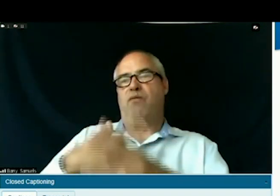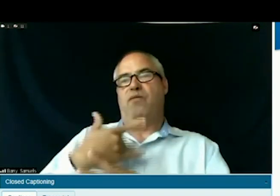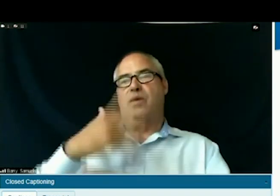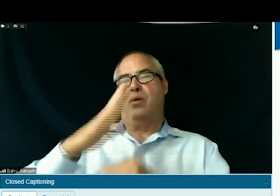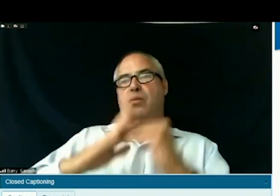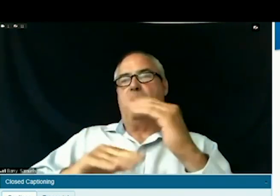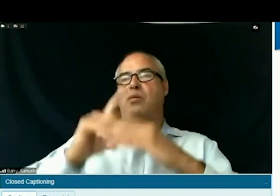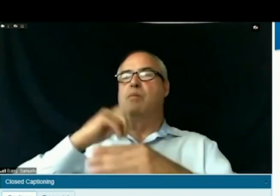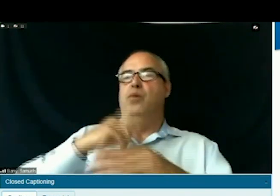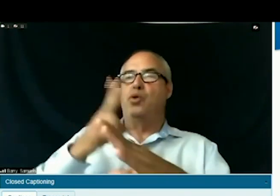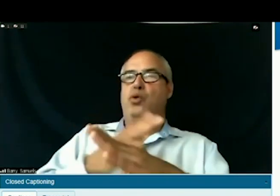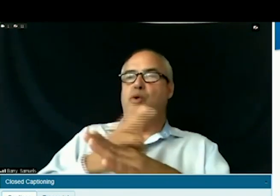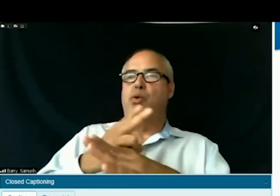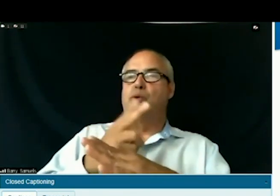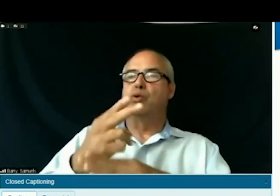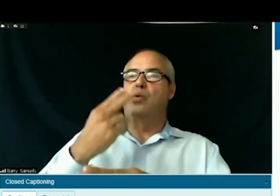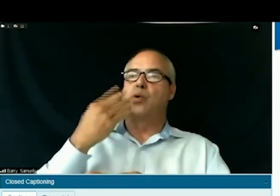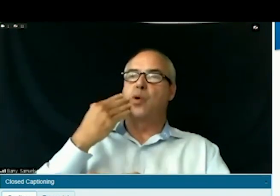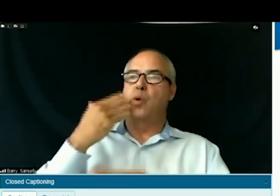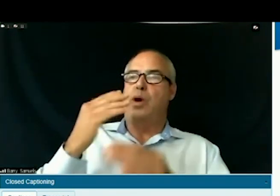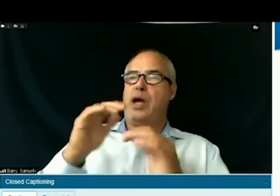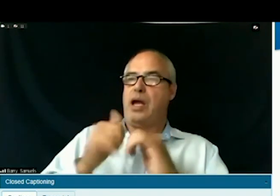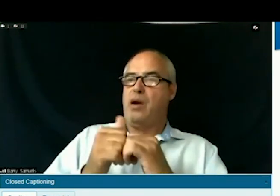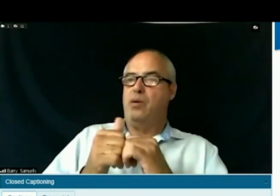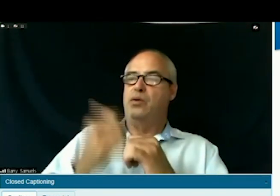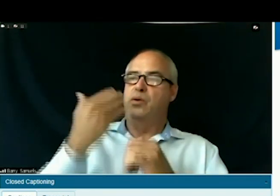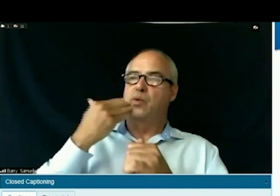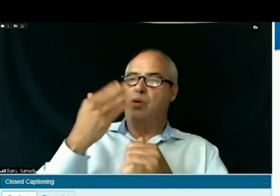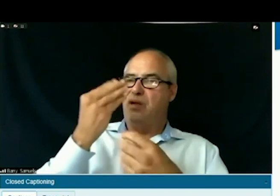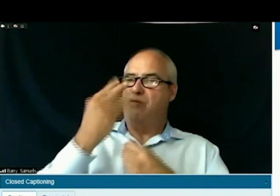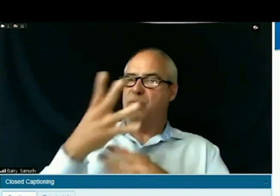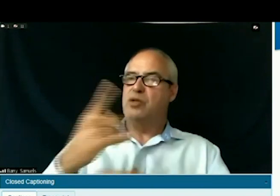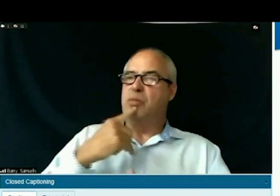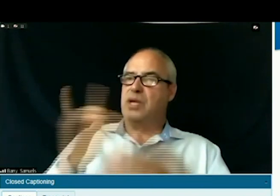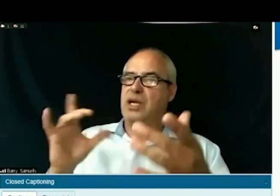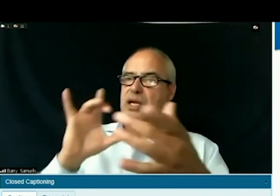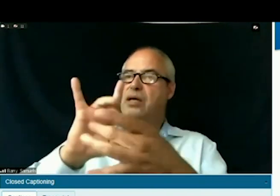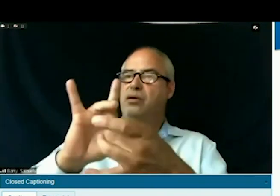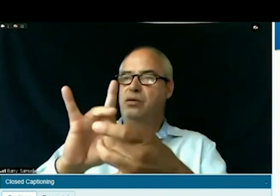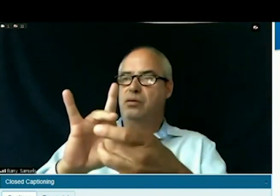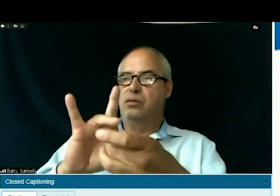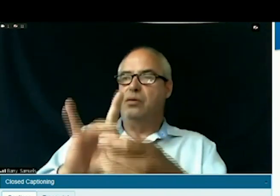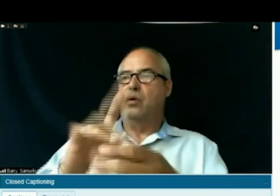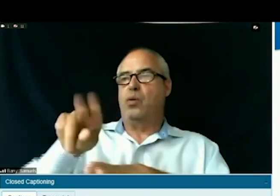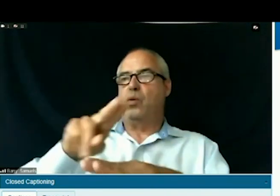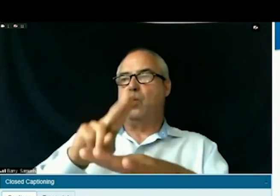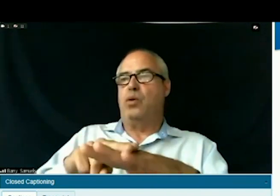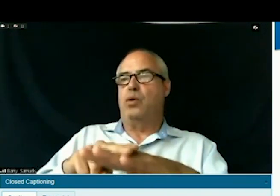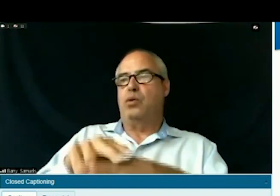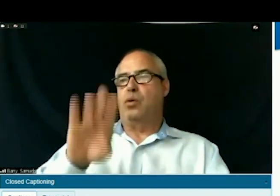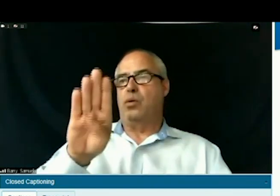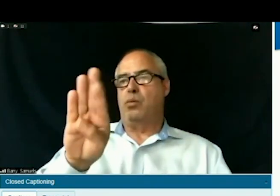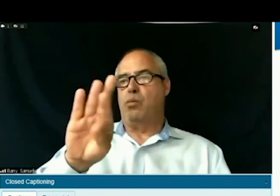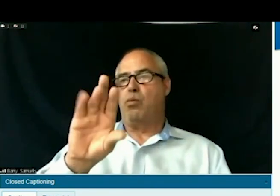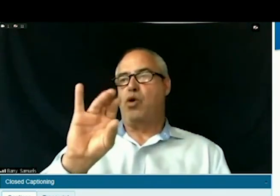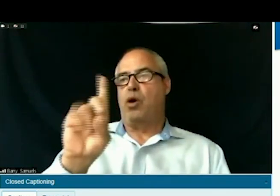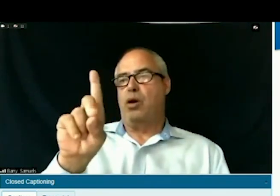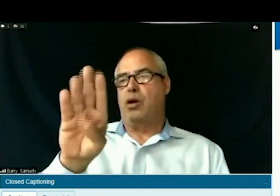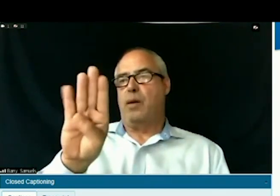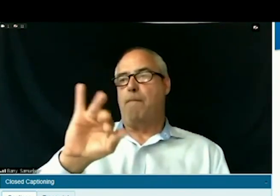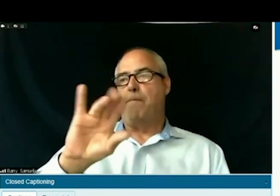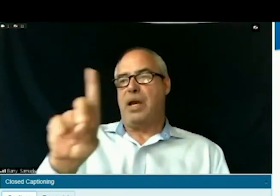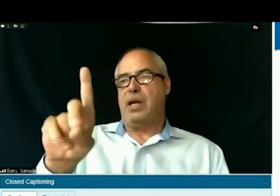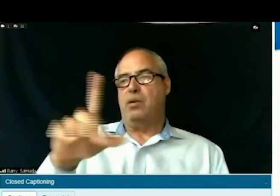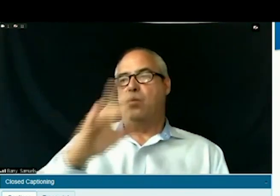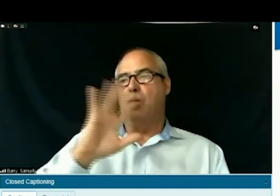and use the know-how, right? The information to be connected. And then, of course, broadband is going to be one of those things we are going to be talking